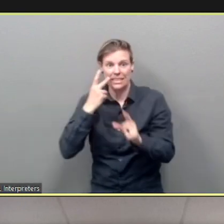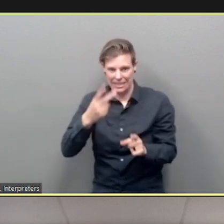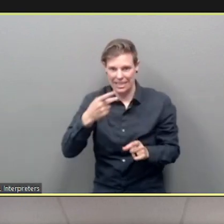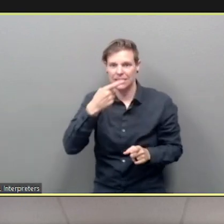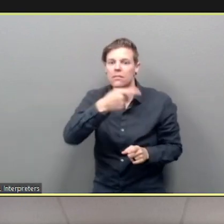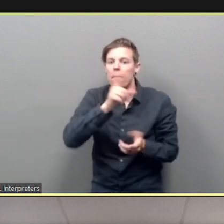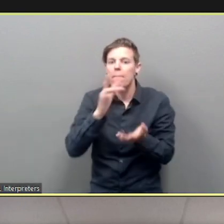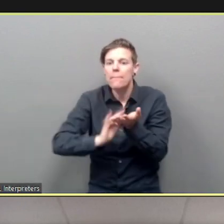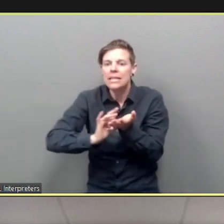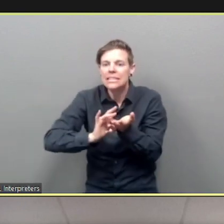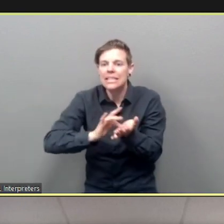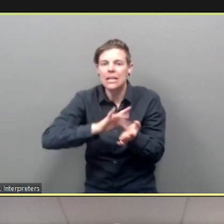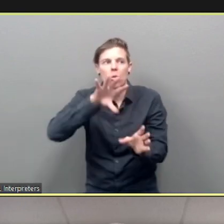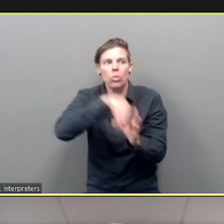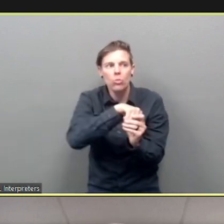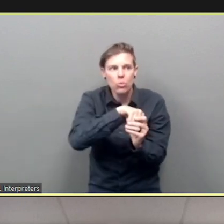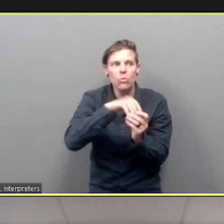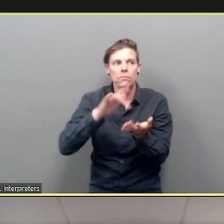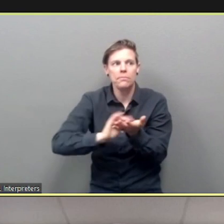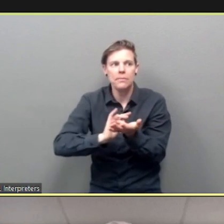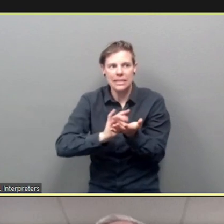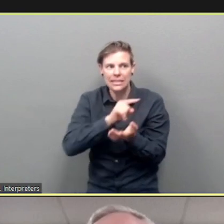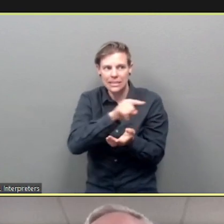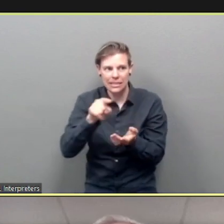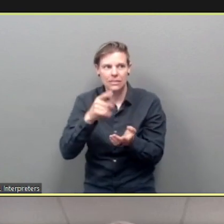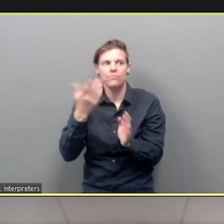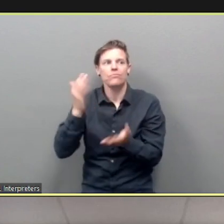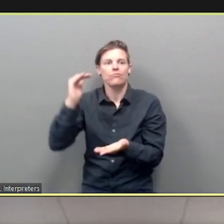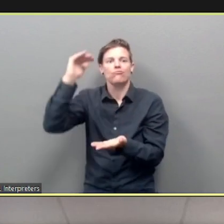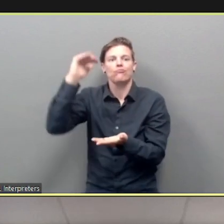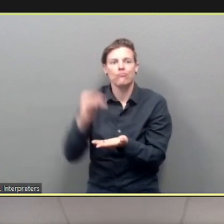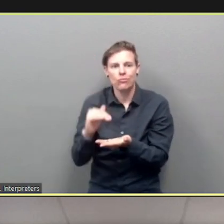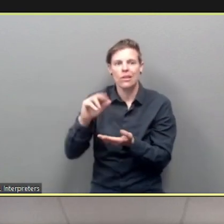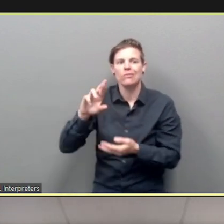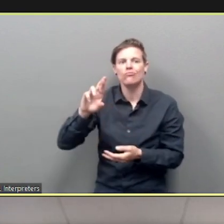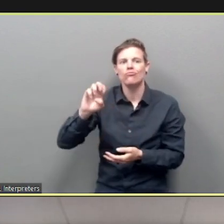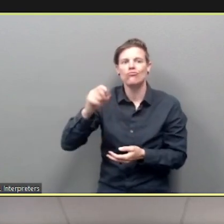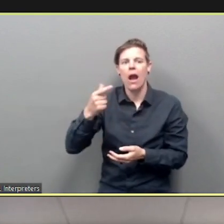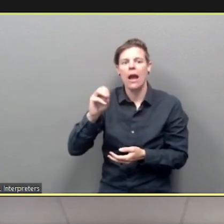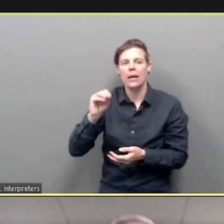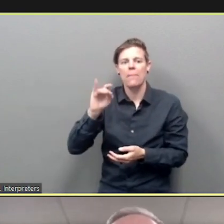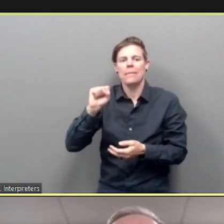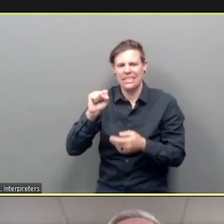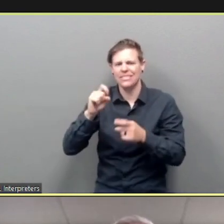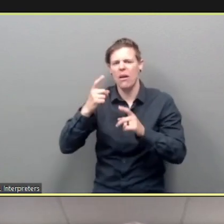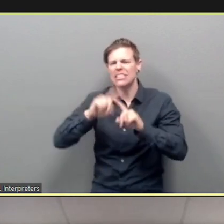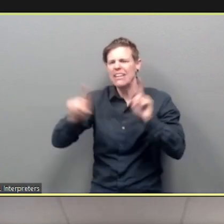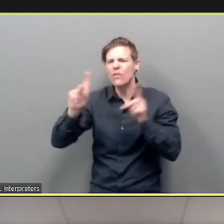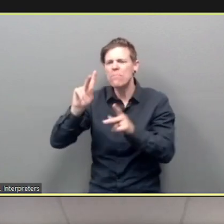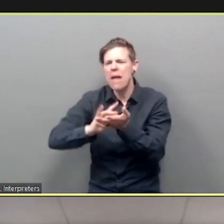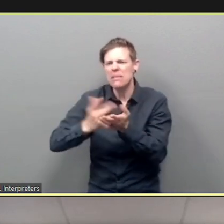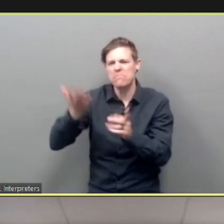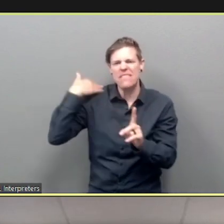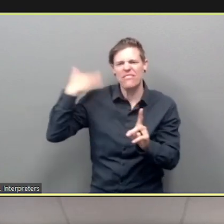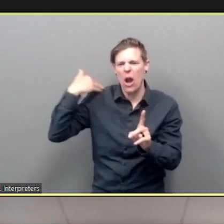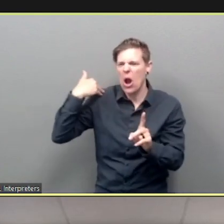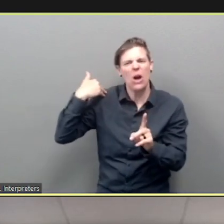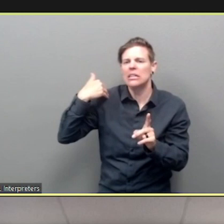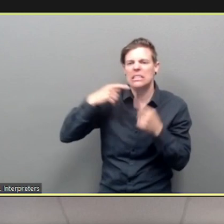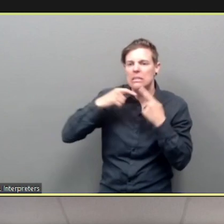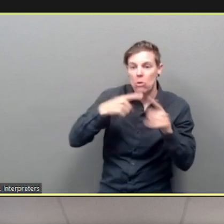much Regeneron as we used to, or those supplies have actually more stabilized. The federal government is providing